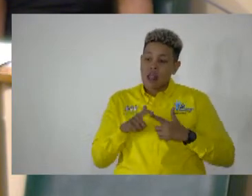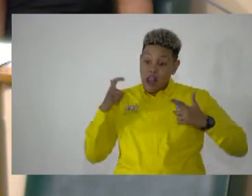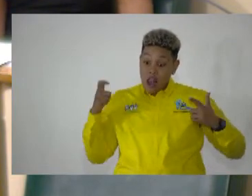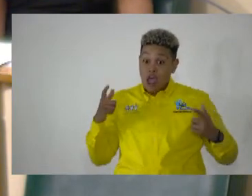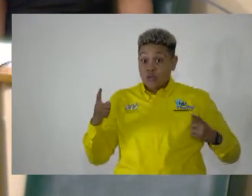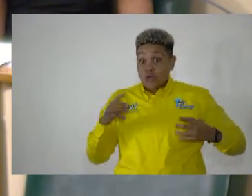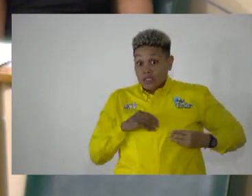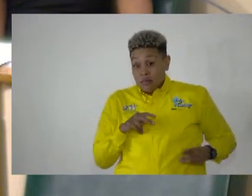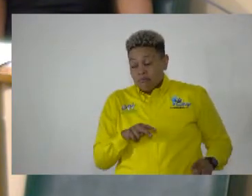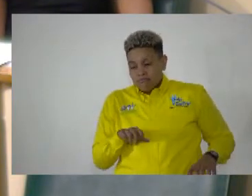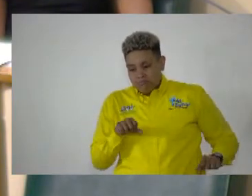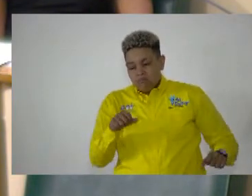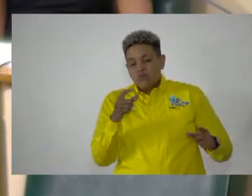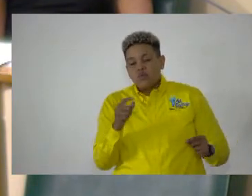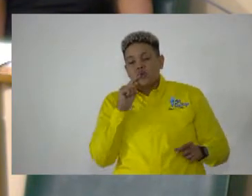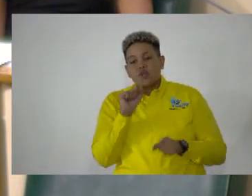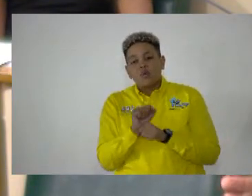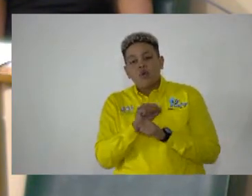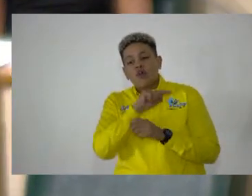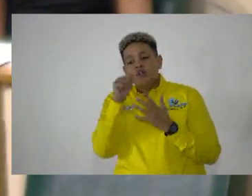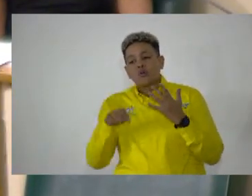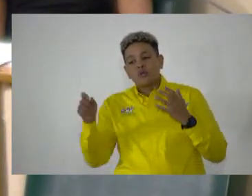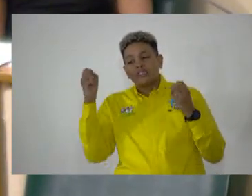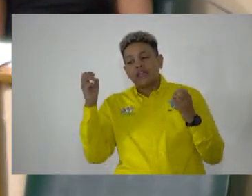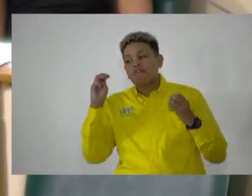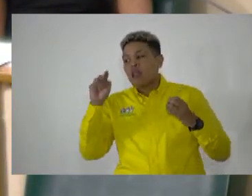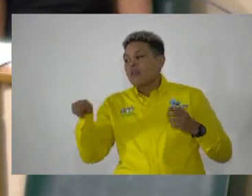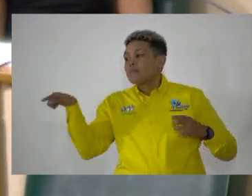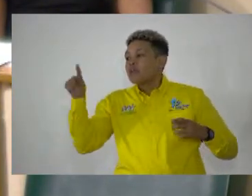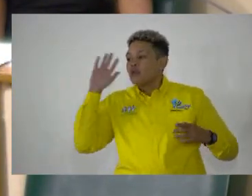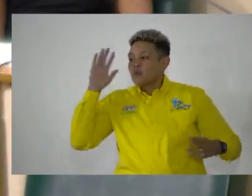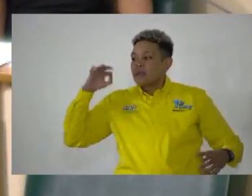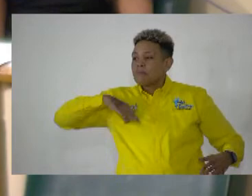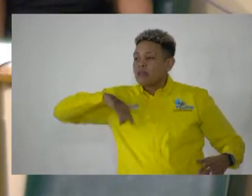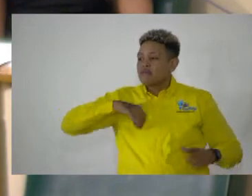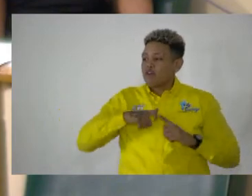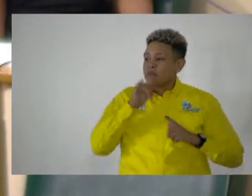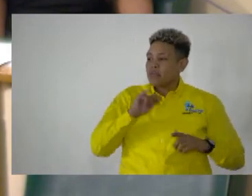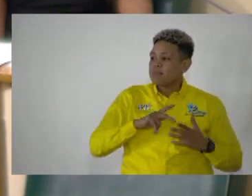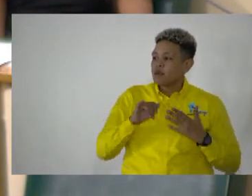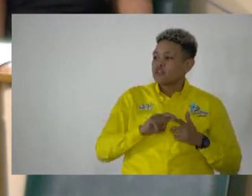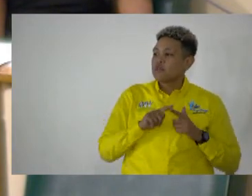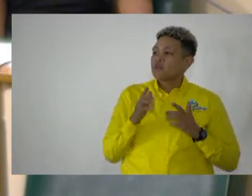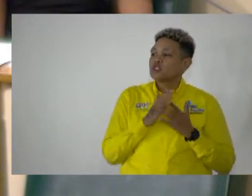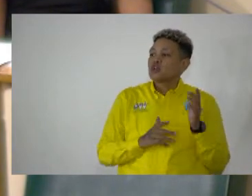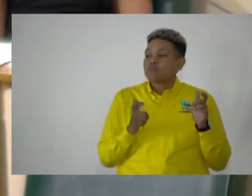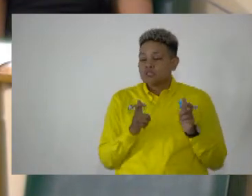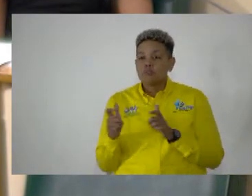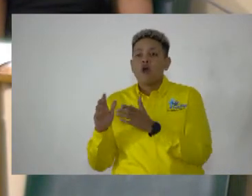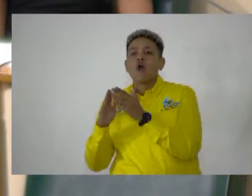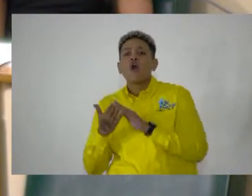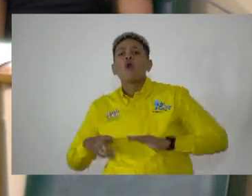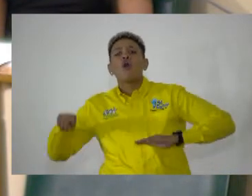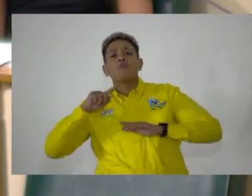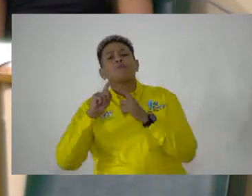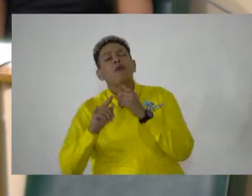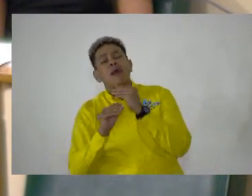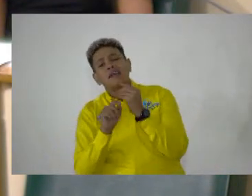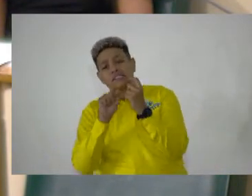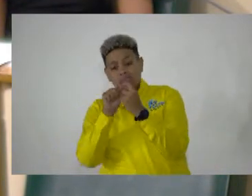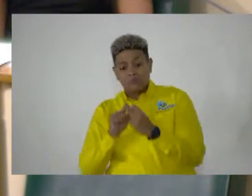ones, and they are working on those. Several MPs in here will be benefiting from that. But there are some smaller communities and